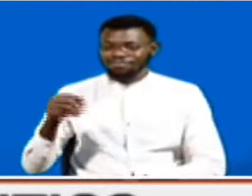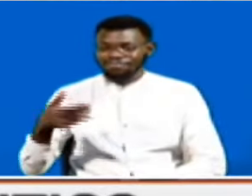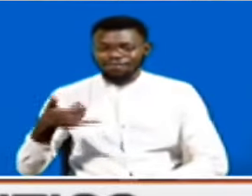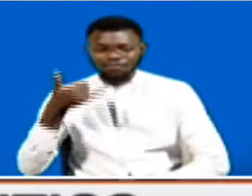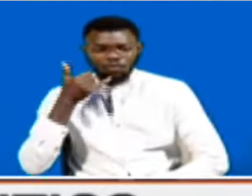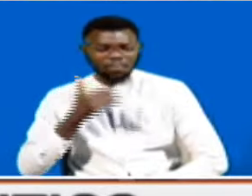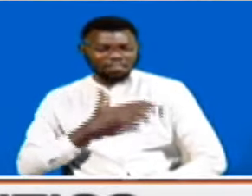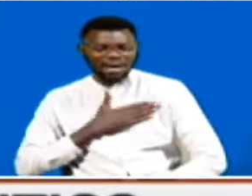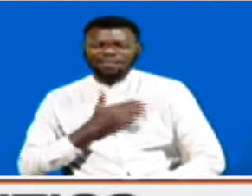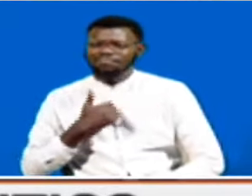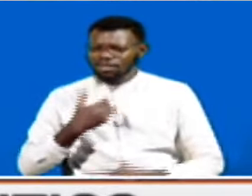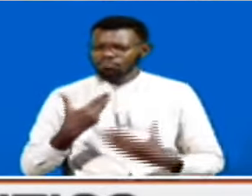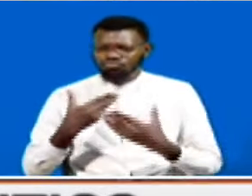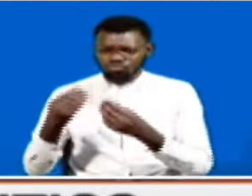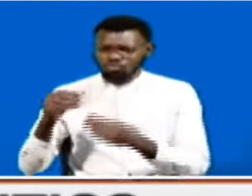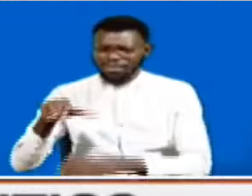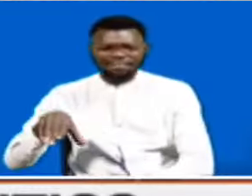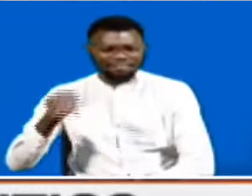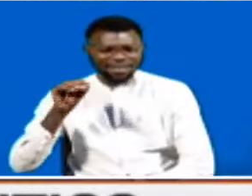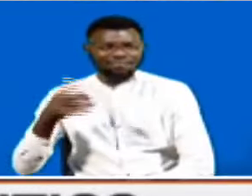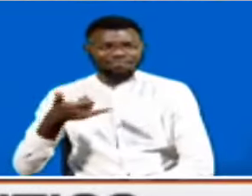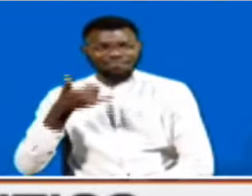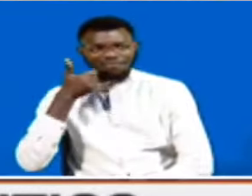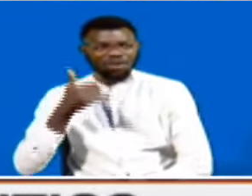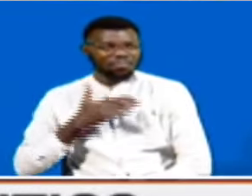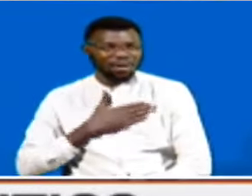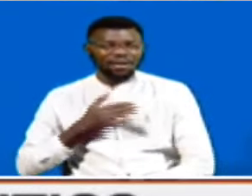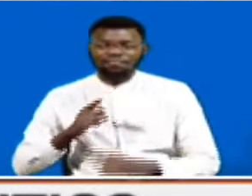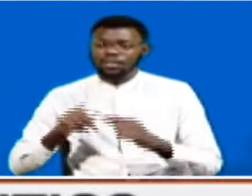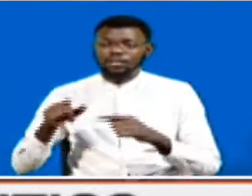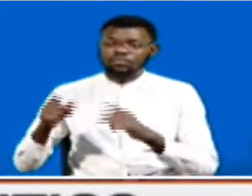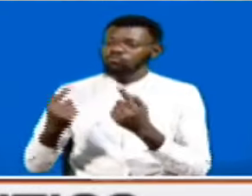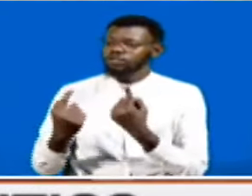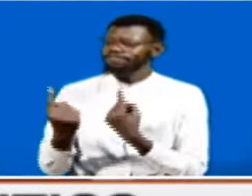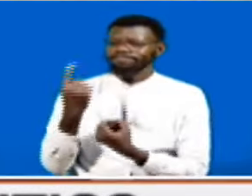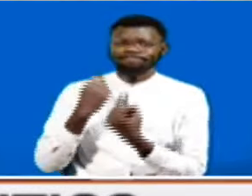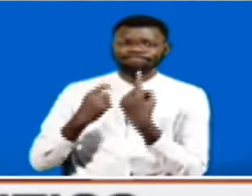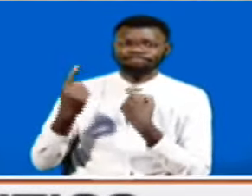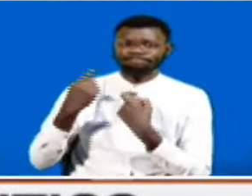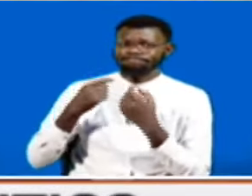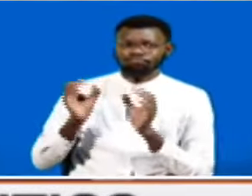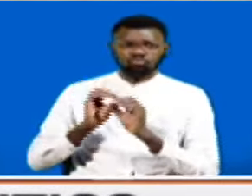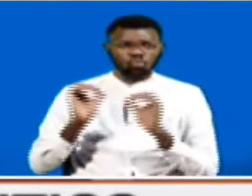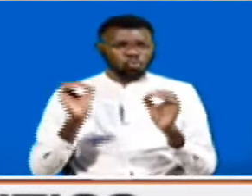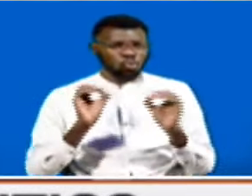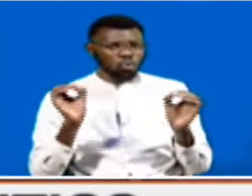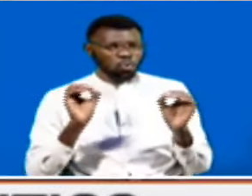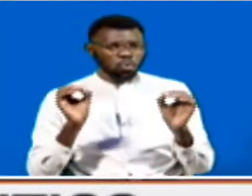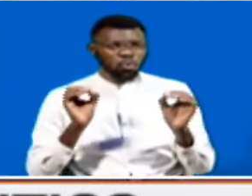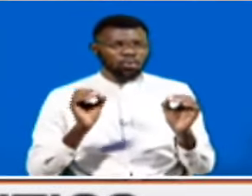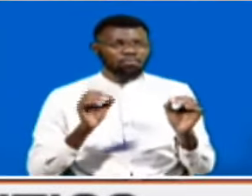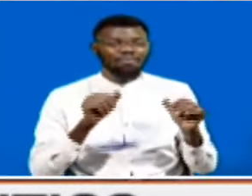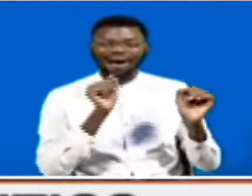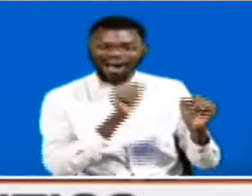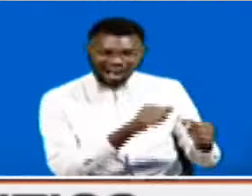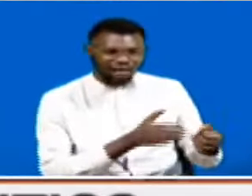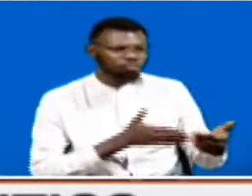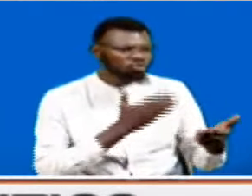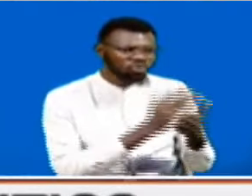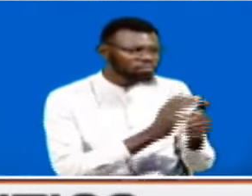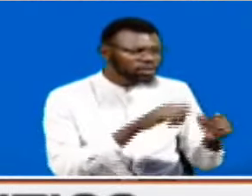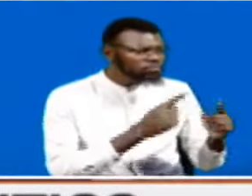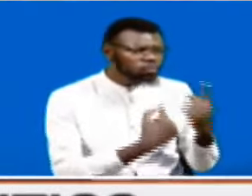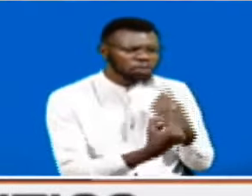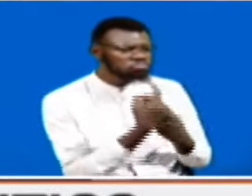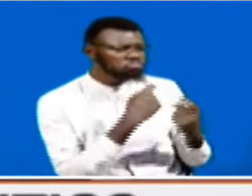phones and my wife's phones. So okay. I went to collect. I was never interrogated. No question. And you can confirm with them. They have never interrogated me.